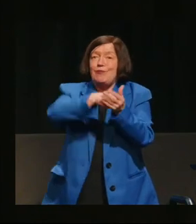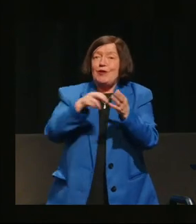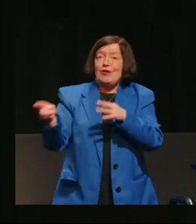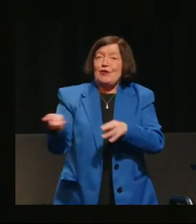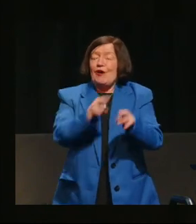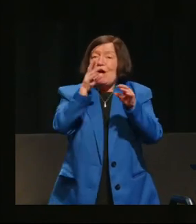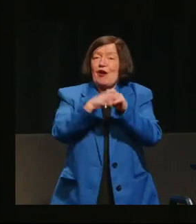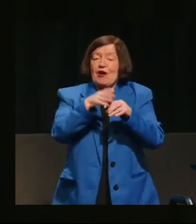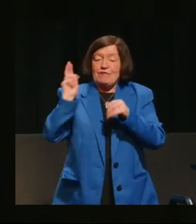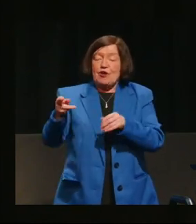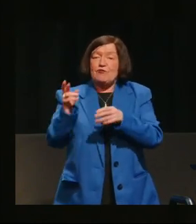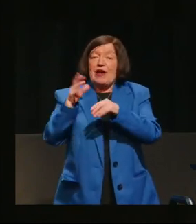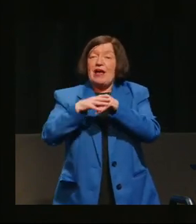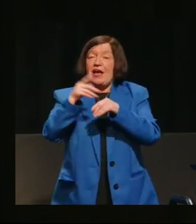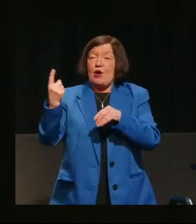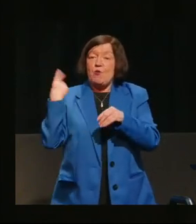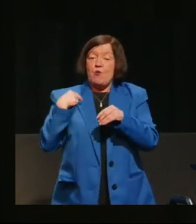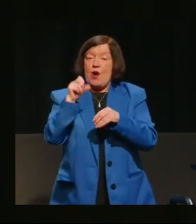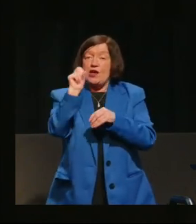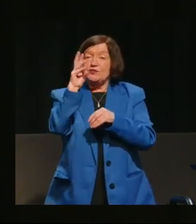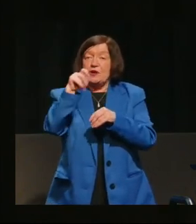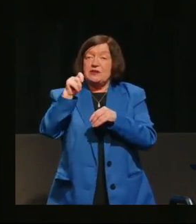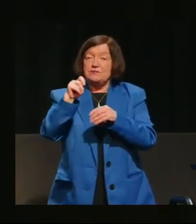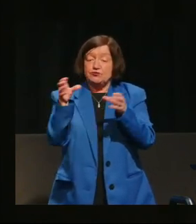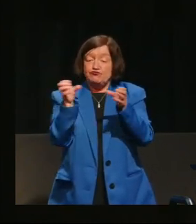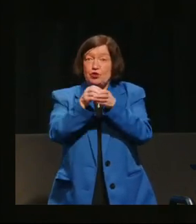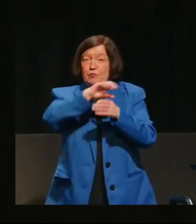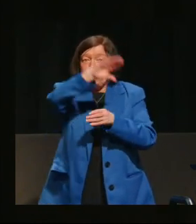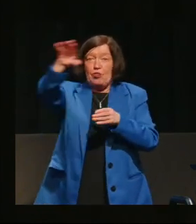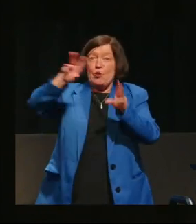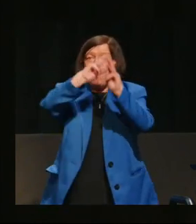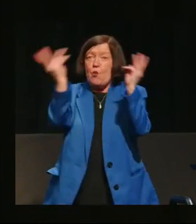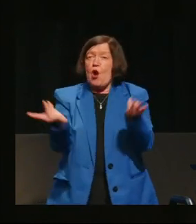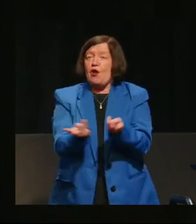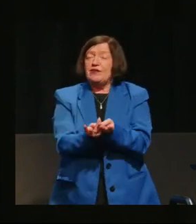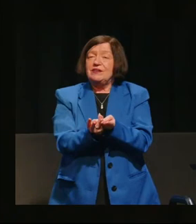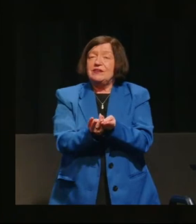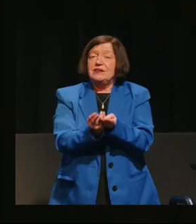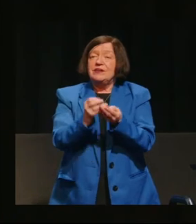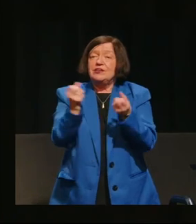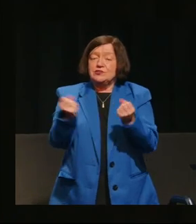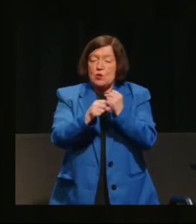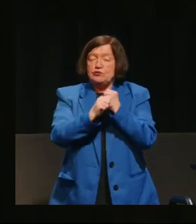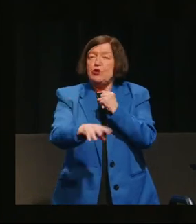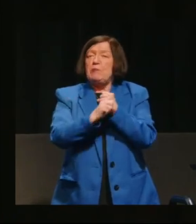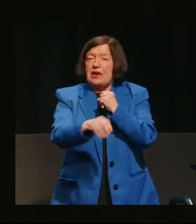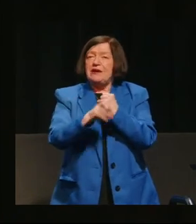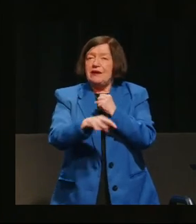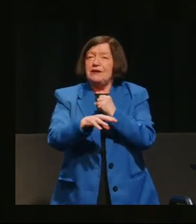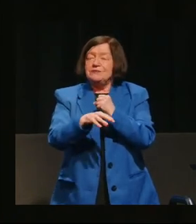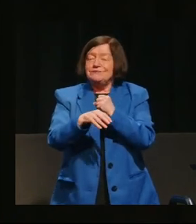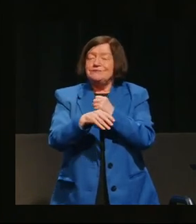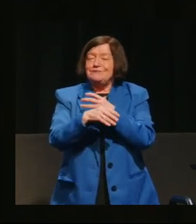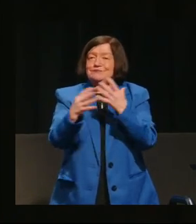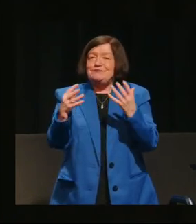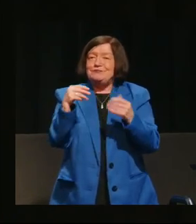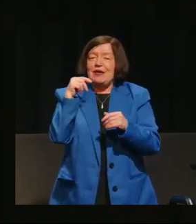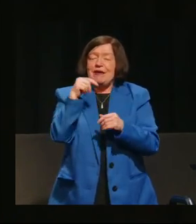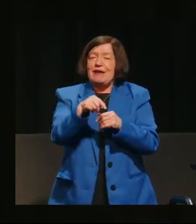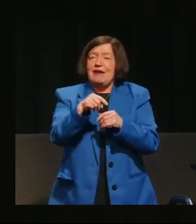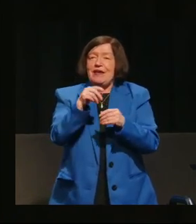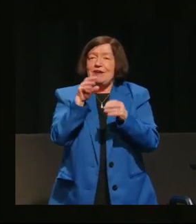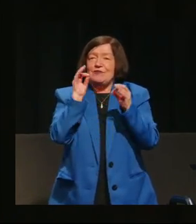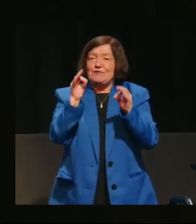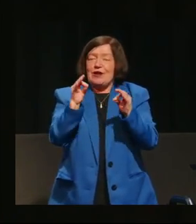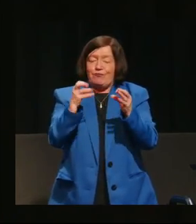of alt-right and white supremacist movements around the world. Social media has been, in many ways, a